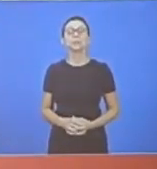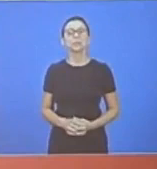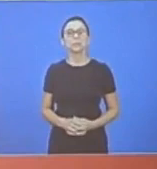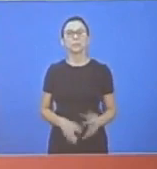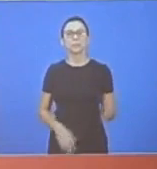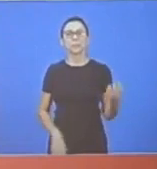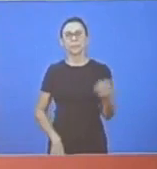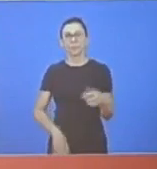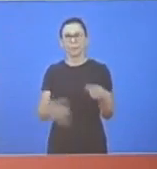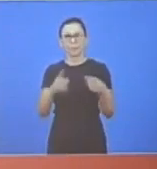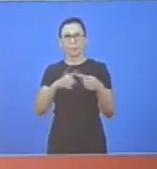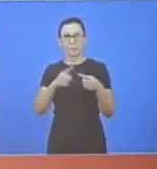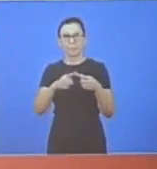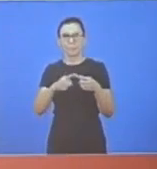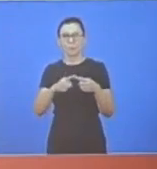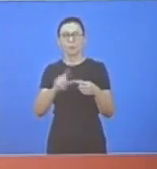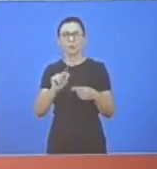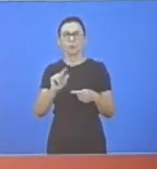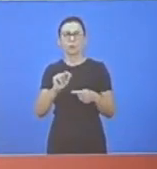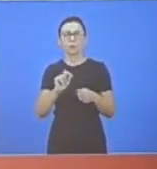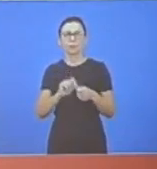it's an invitation.